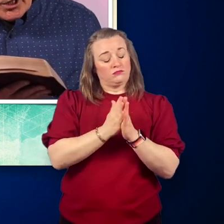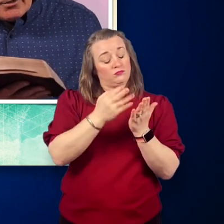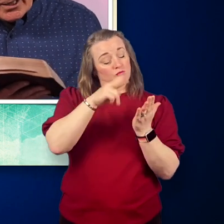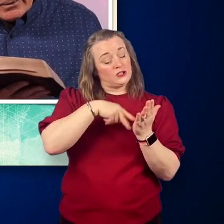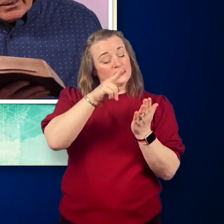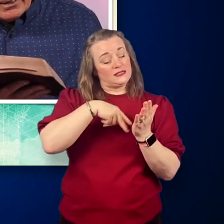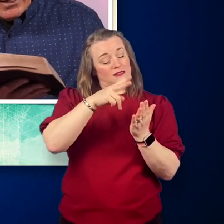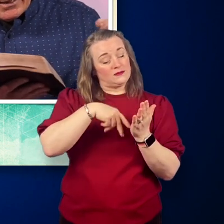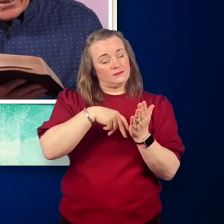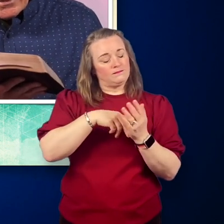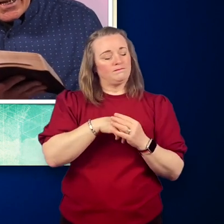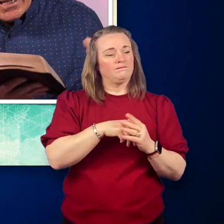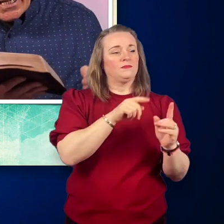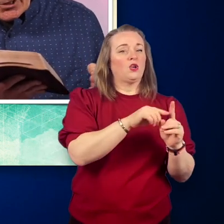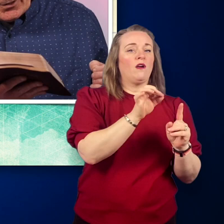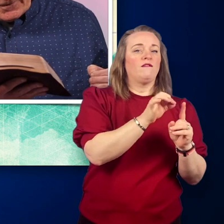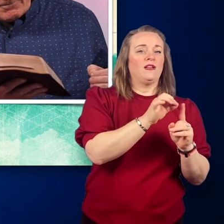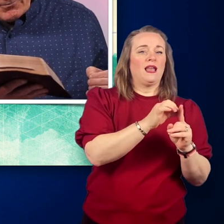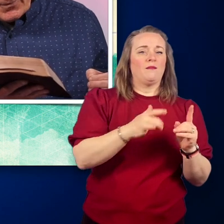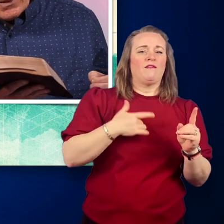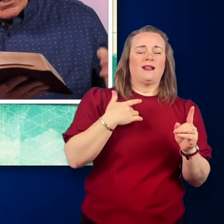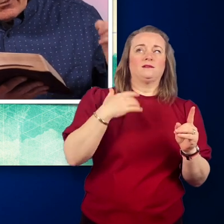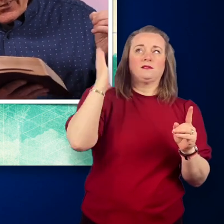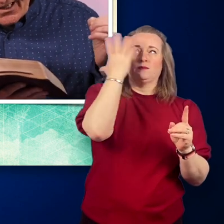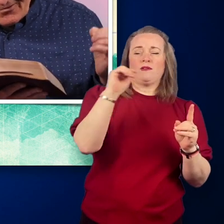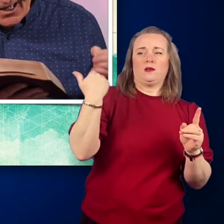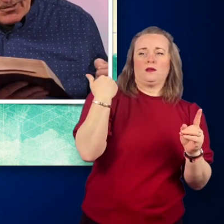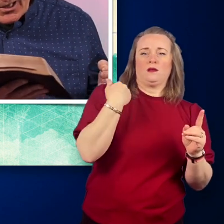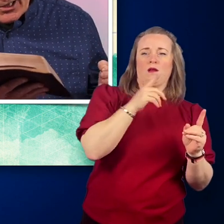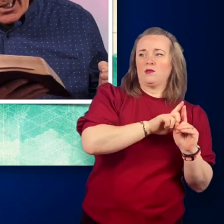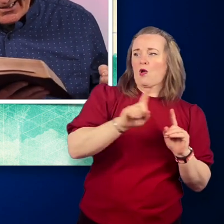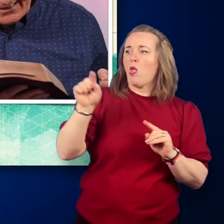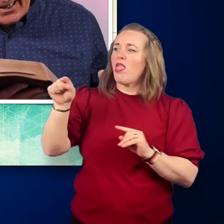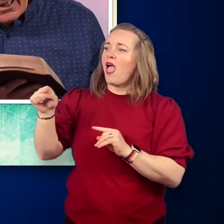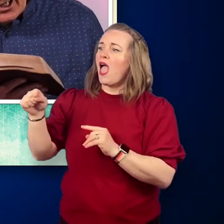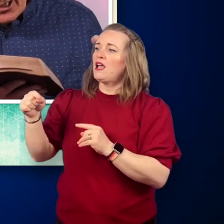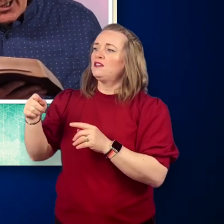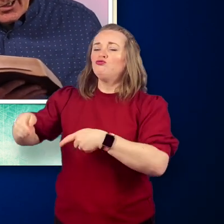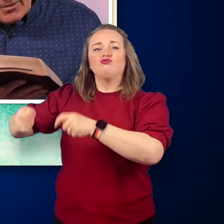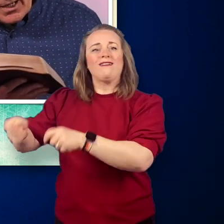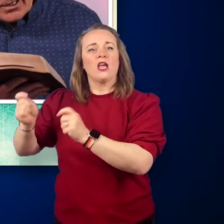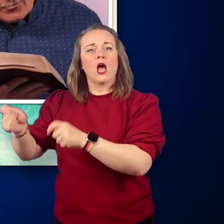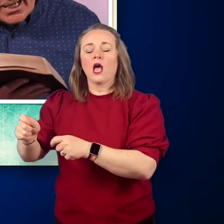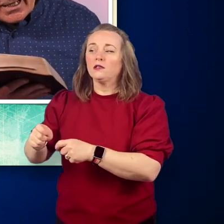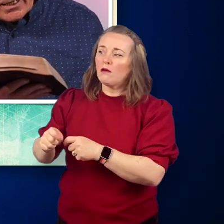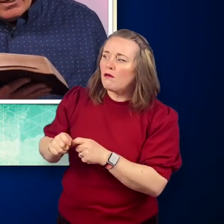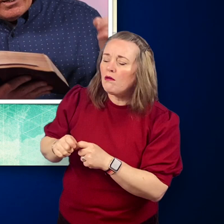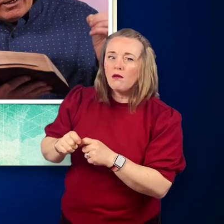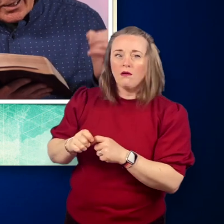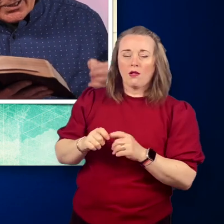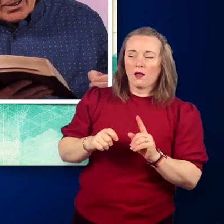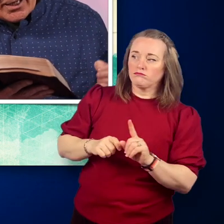that chariot and stay near to it. Then Philip ran up to the chariot and heard the man